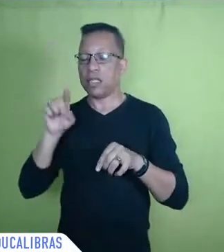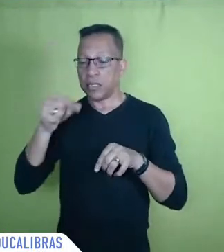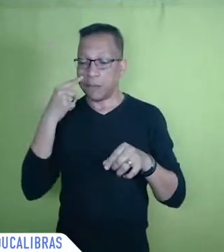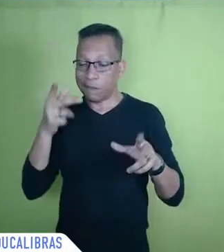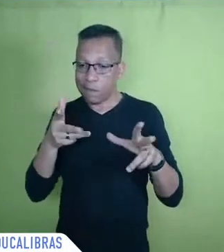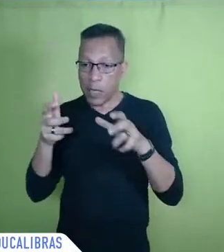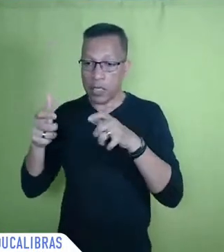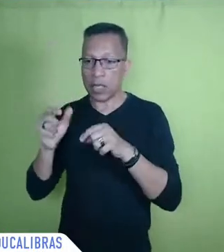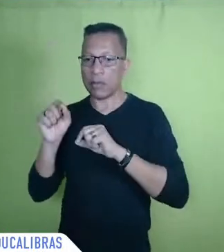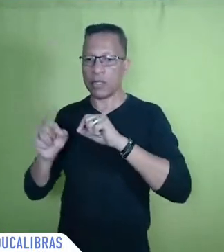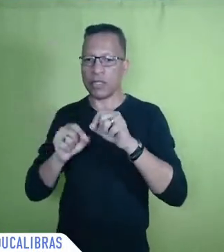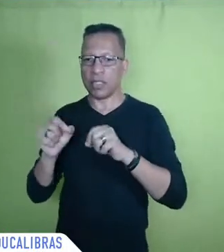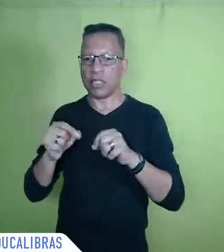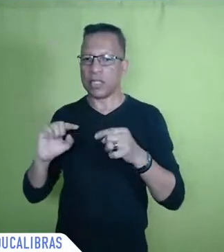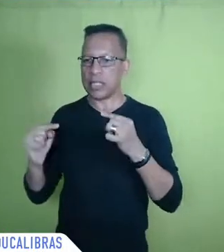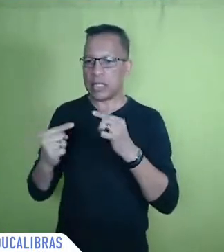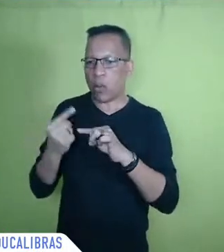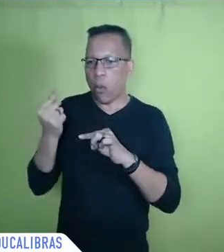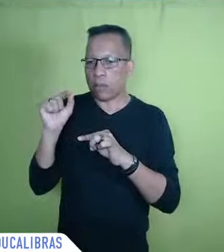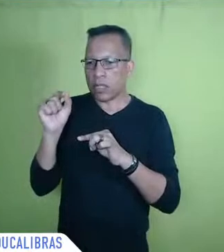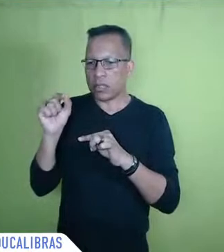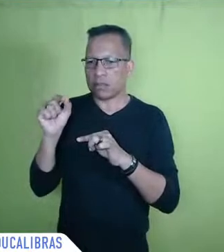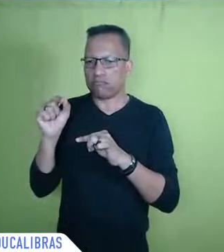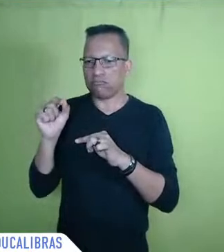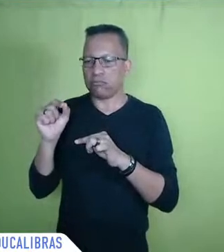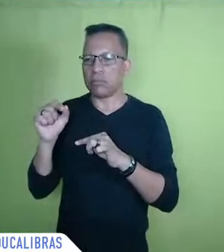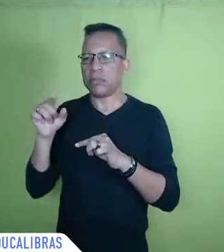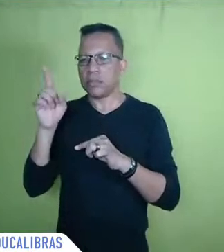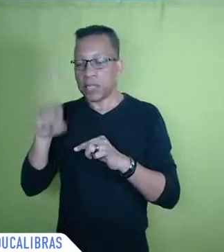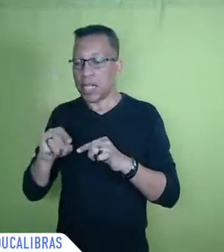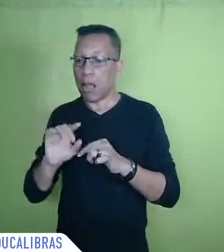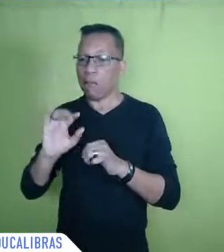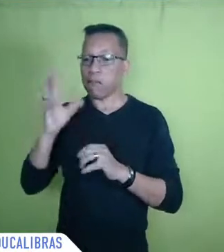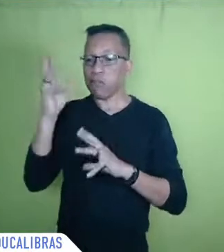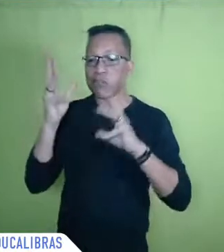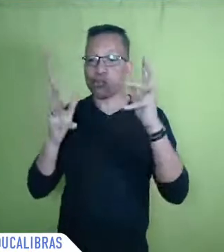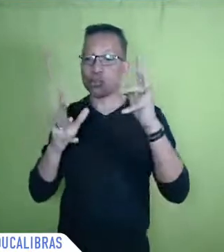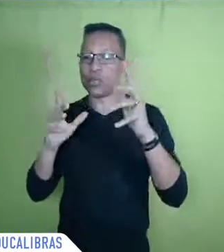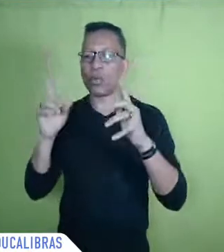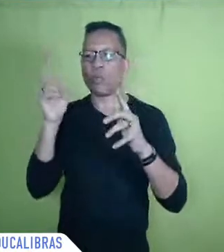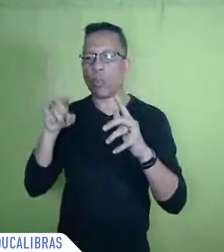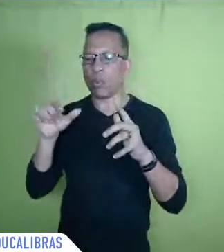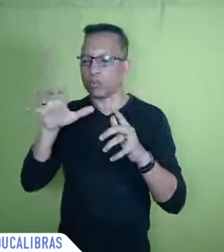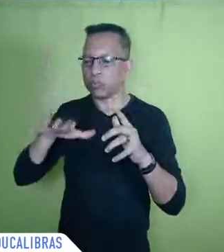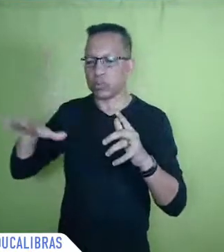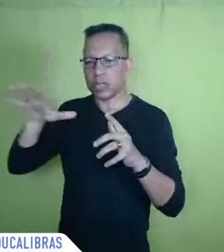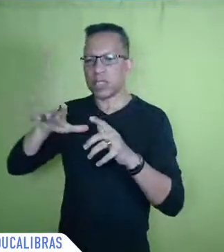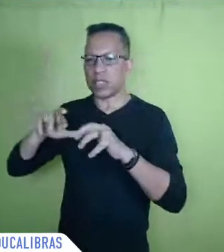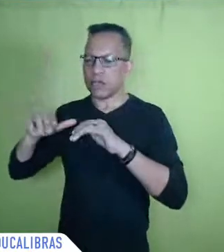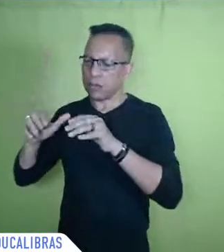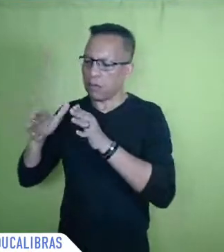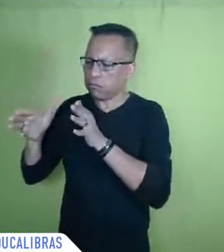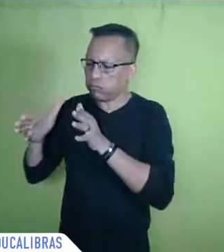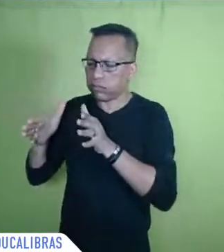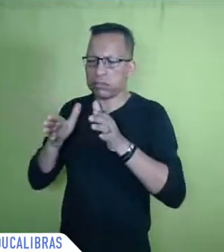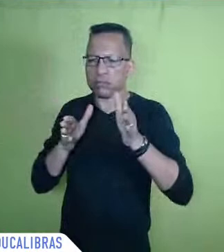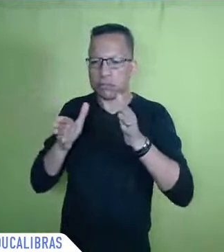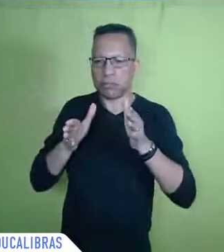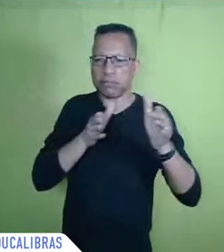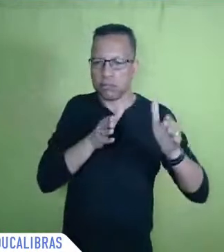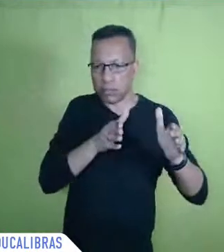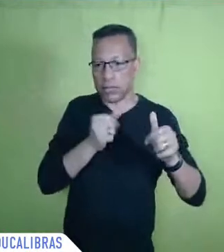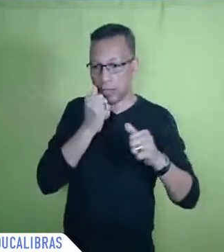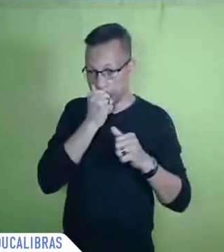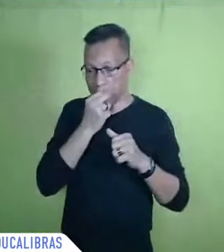a set of waves across different time periods. And we see that, for instance, what's very interesting is that